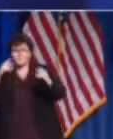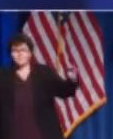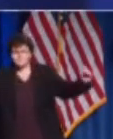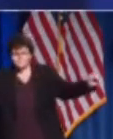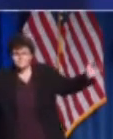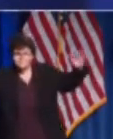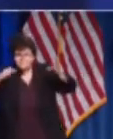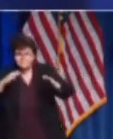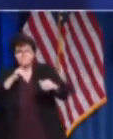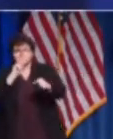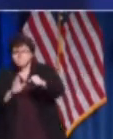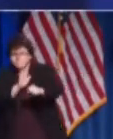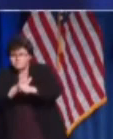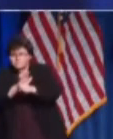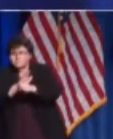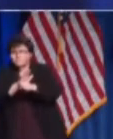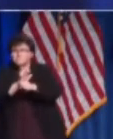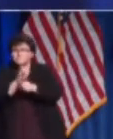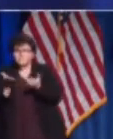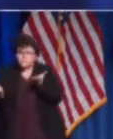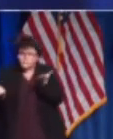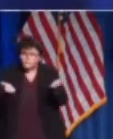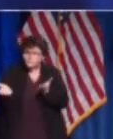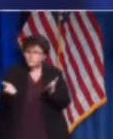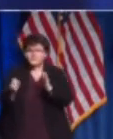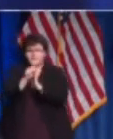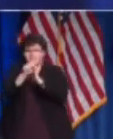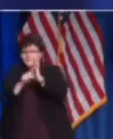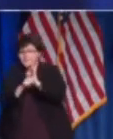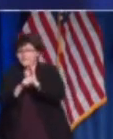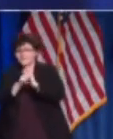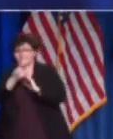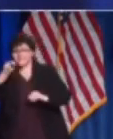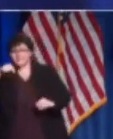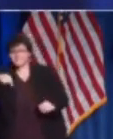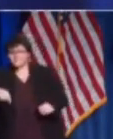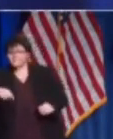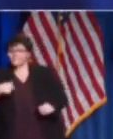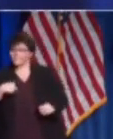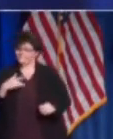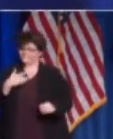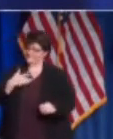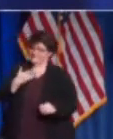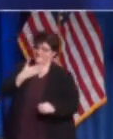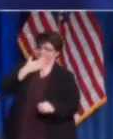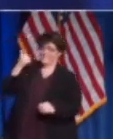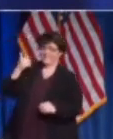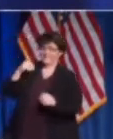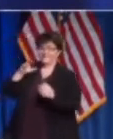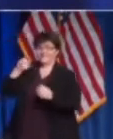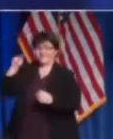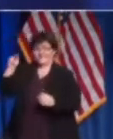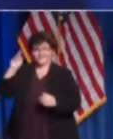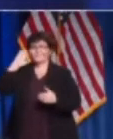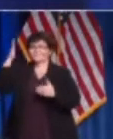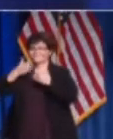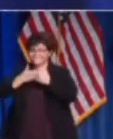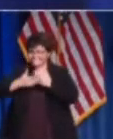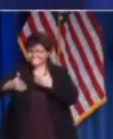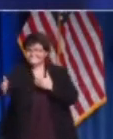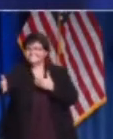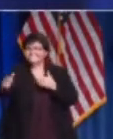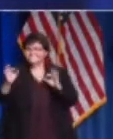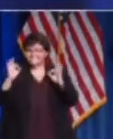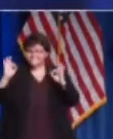who are so committed to the state, and who believe that the best days of Connecticut are ahead for his generation and all of